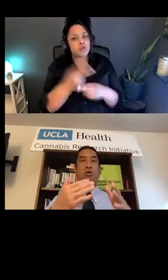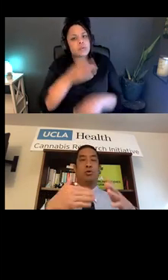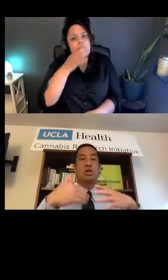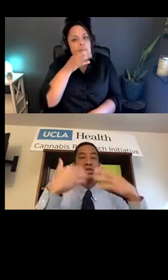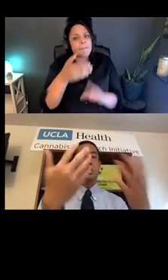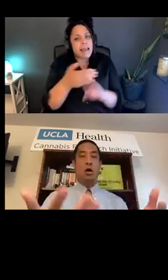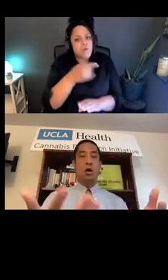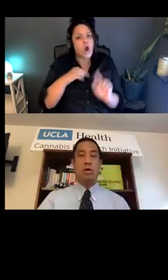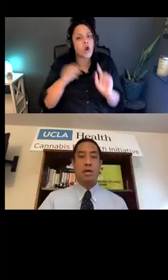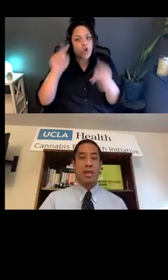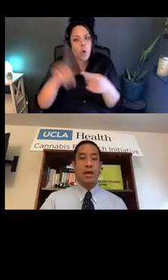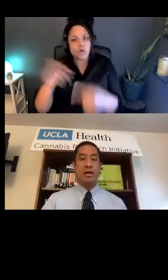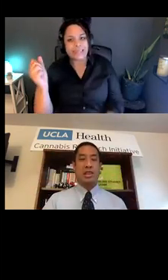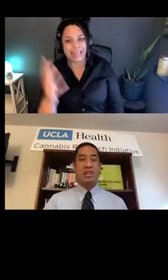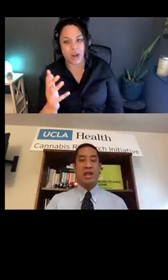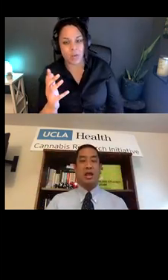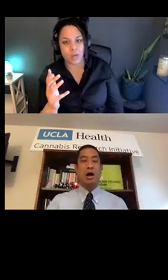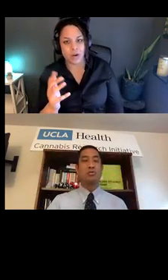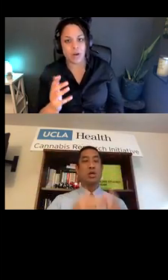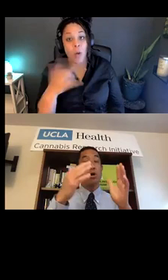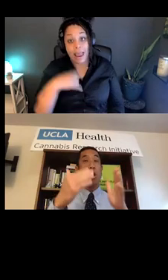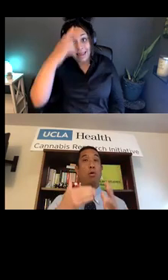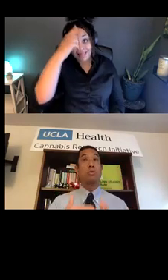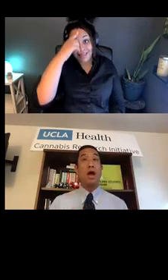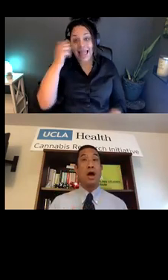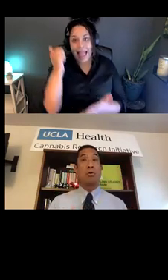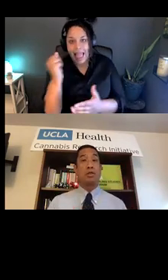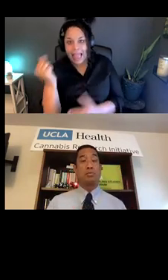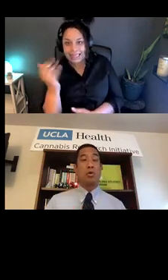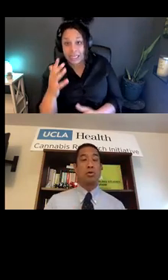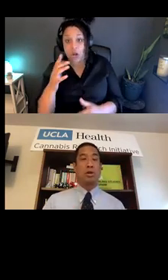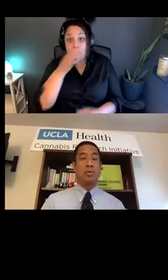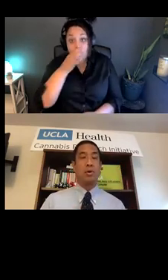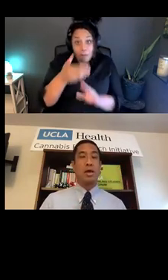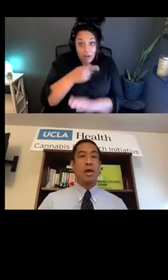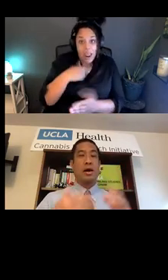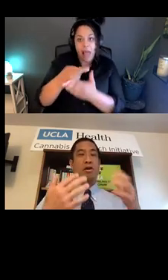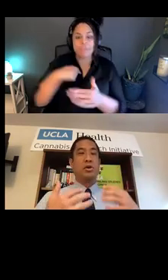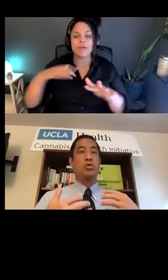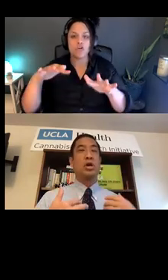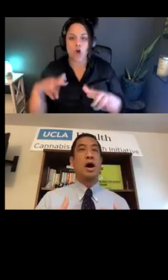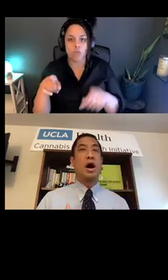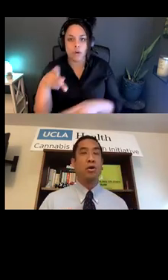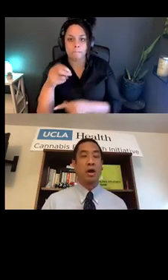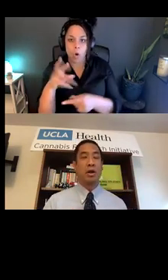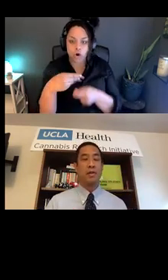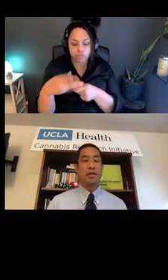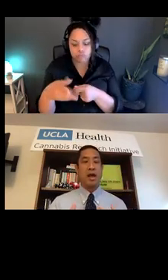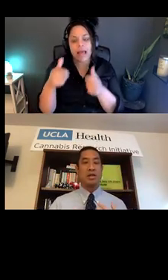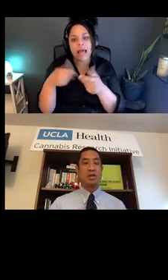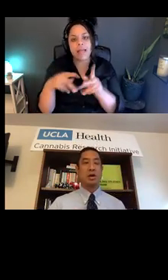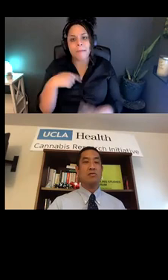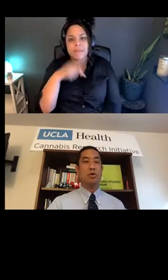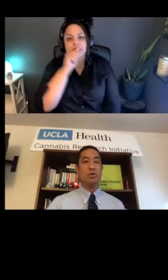go to the casino because I think it helps me calm down at the poker table. It allows me to tolerate